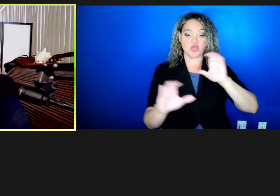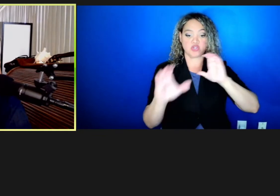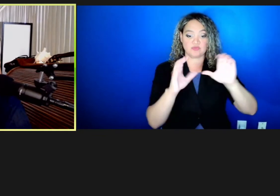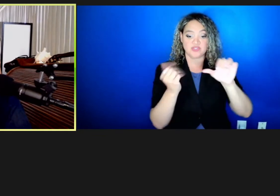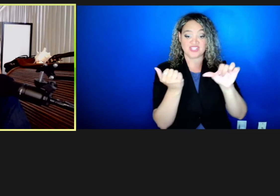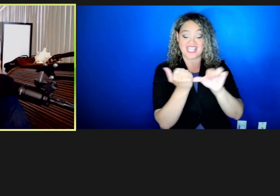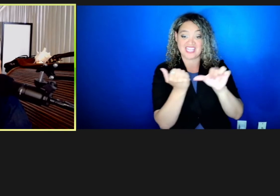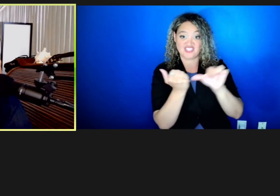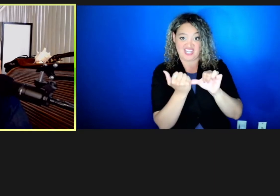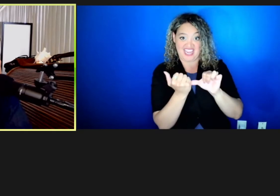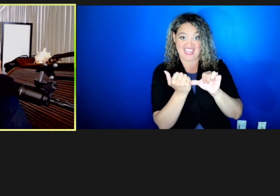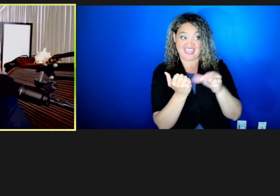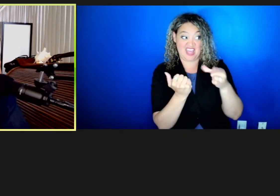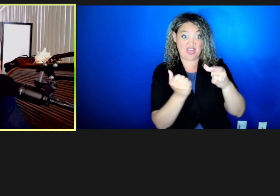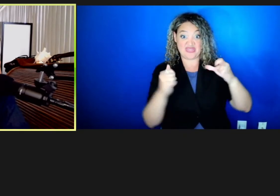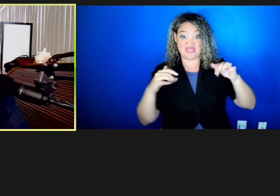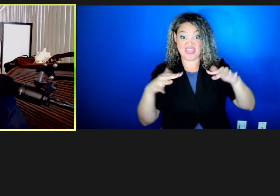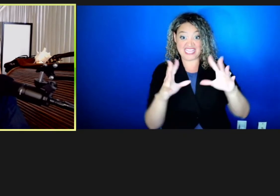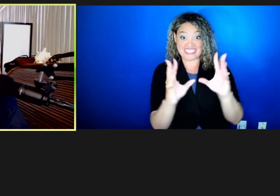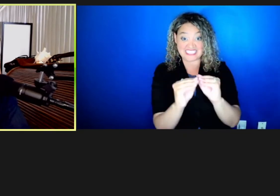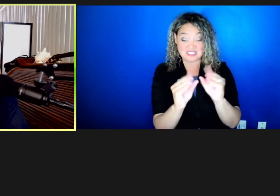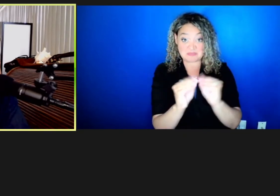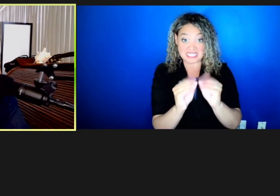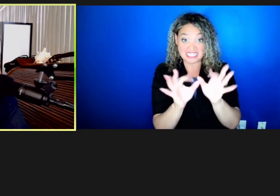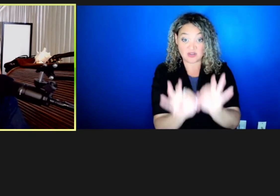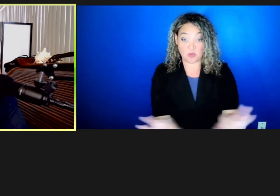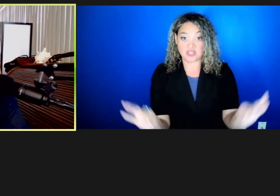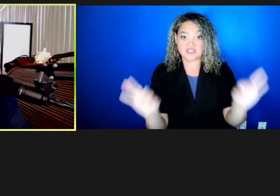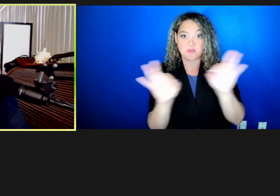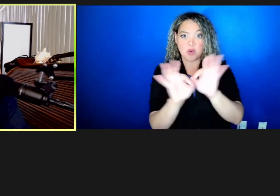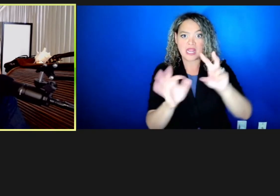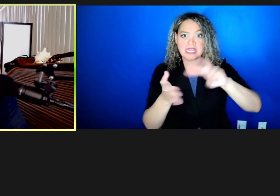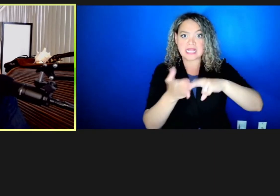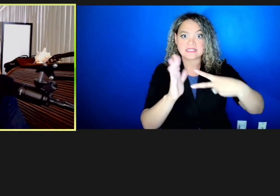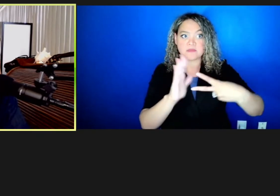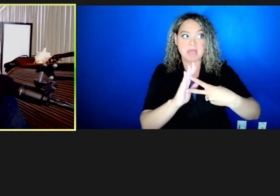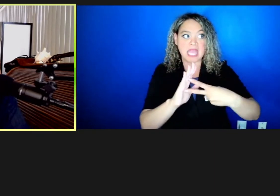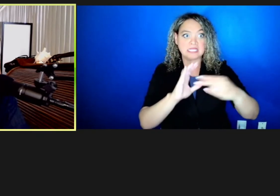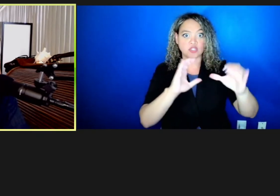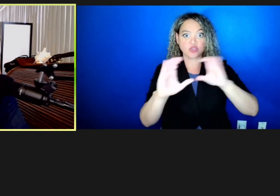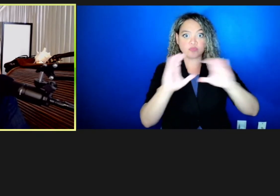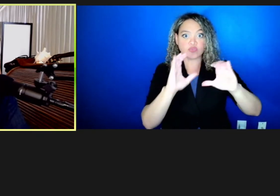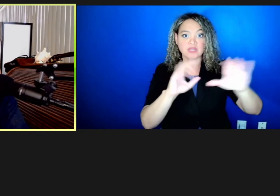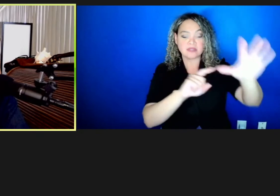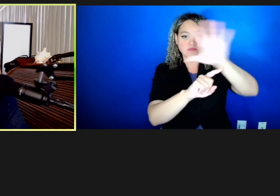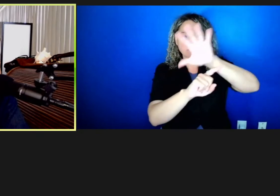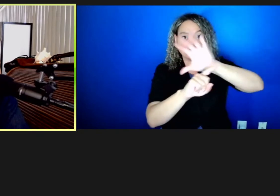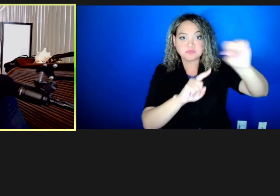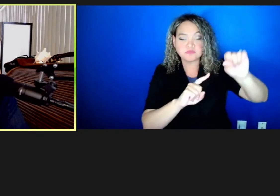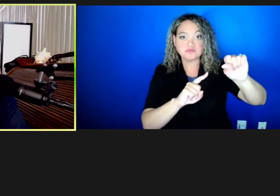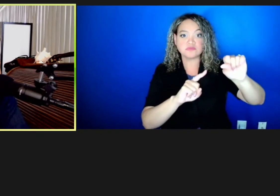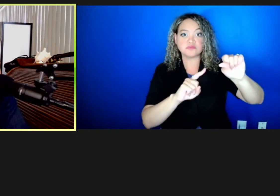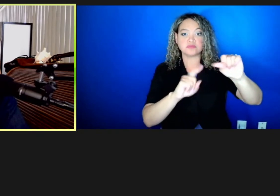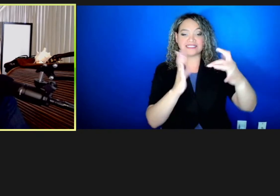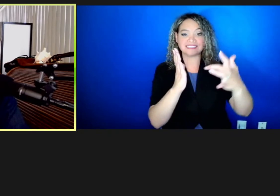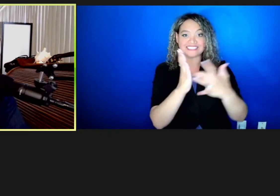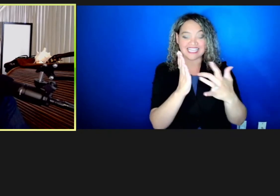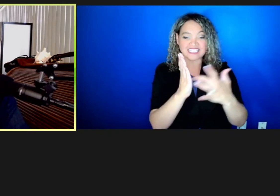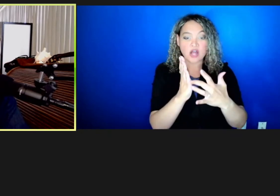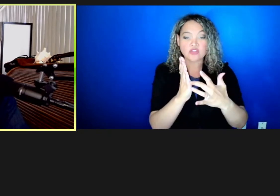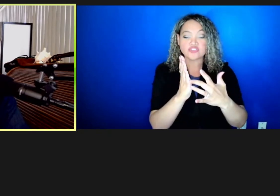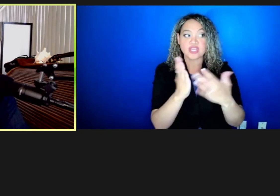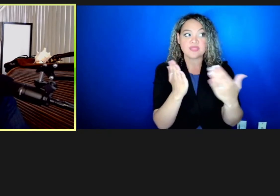important because it signified a great leap forward in human communication, thanks to the day's emerging